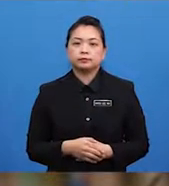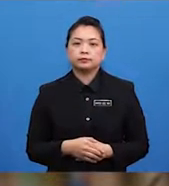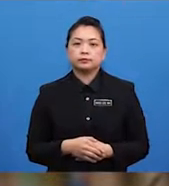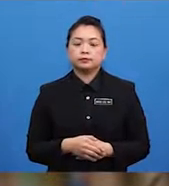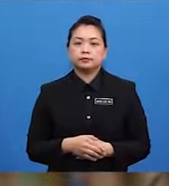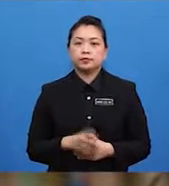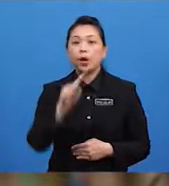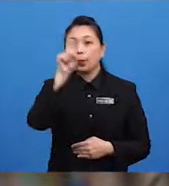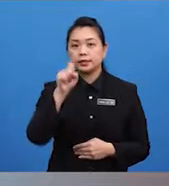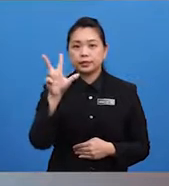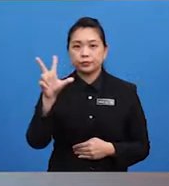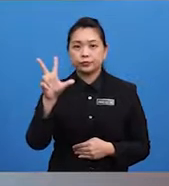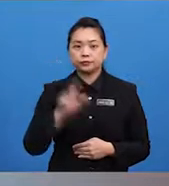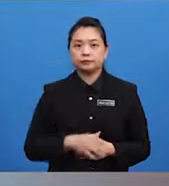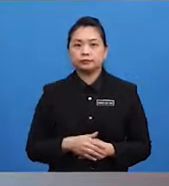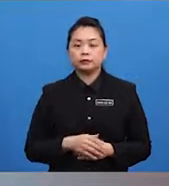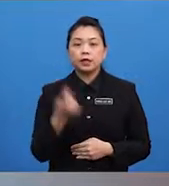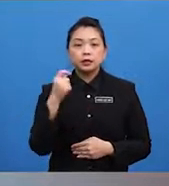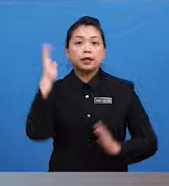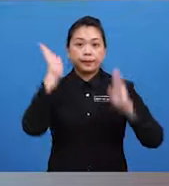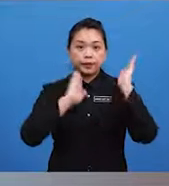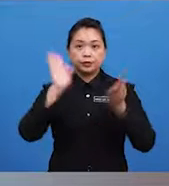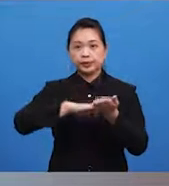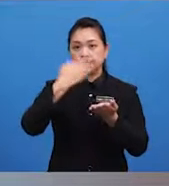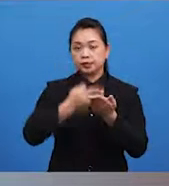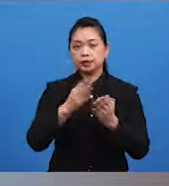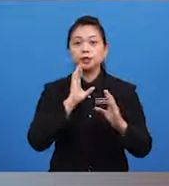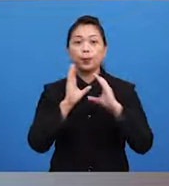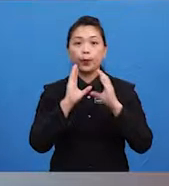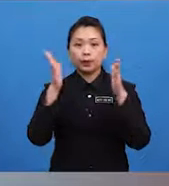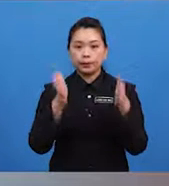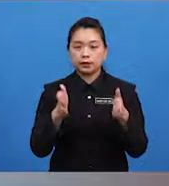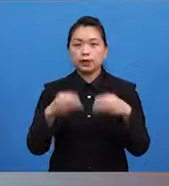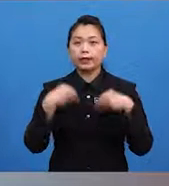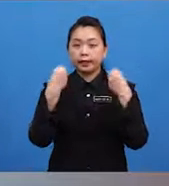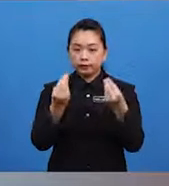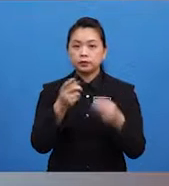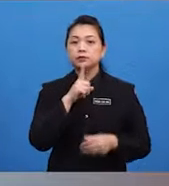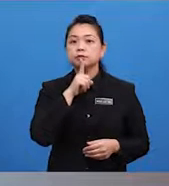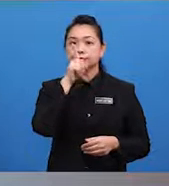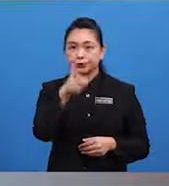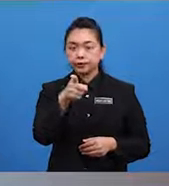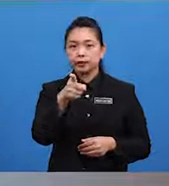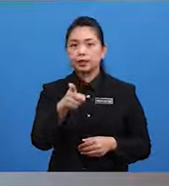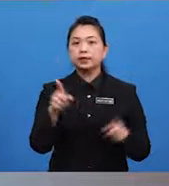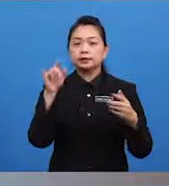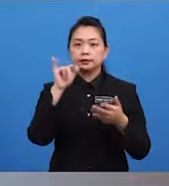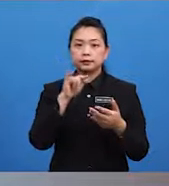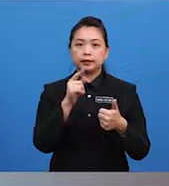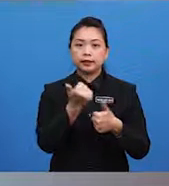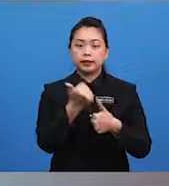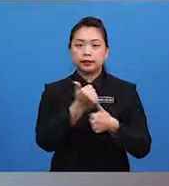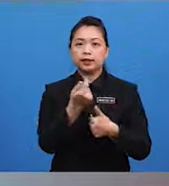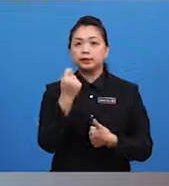Question 3. The Malaysia Kitchen spokesperson gives the assurance that A.